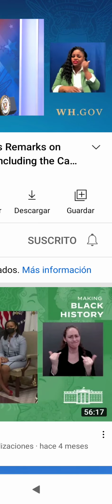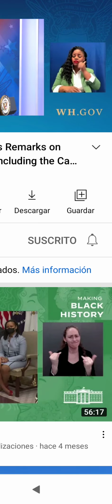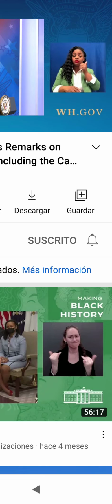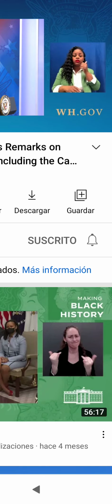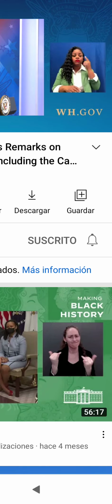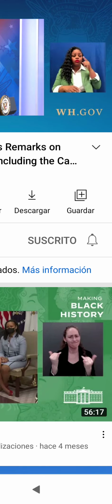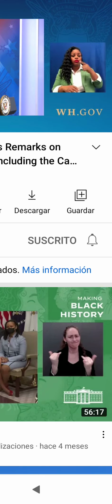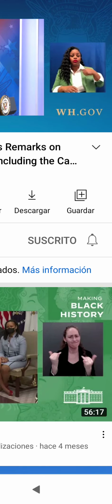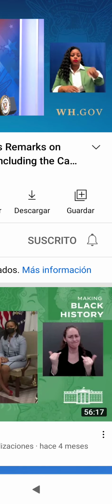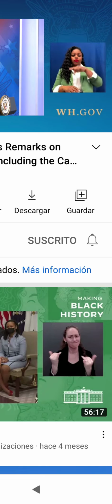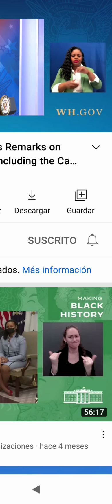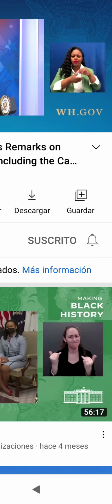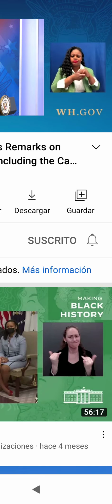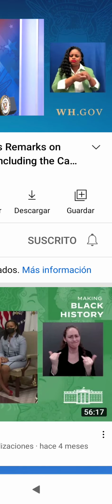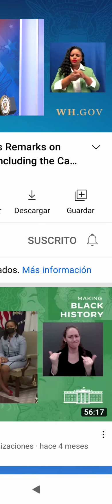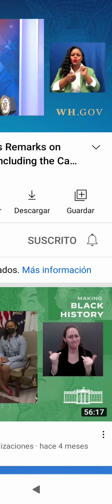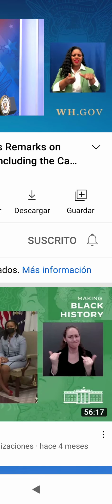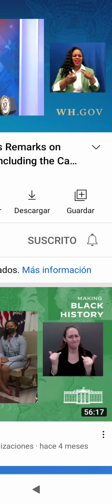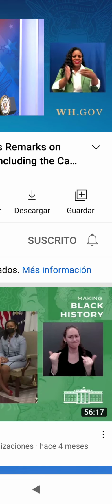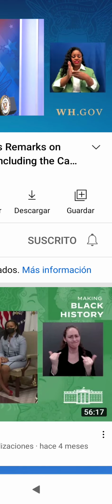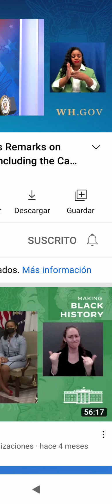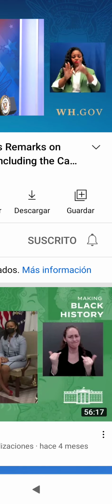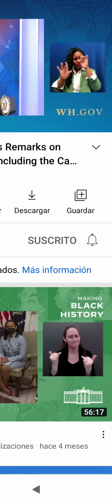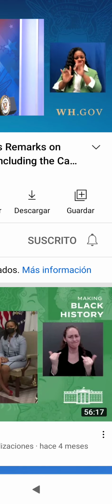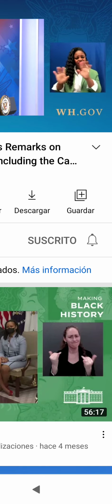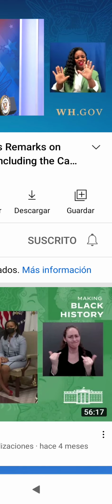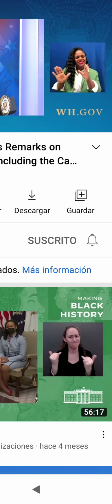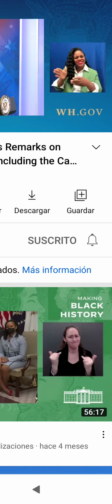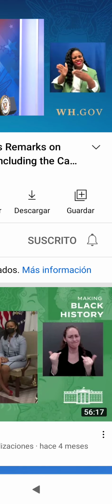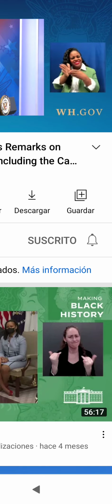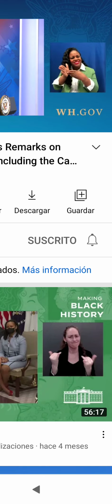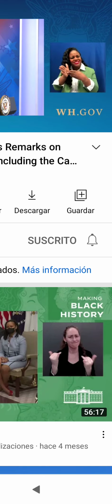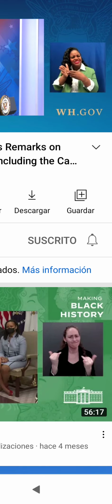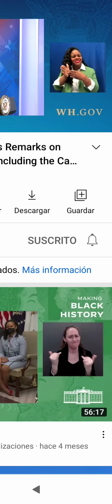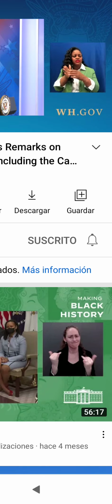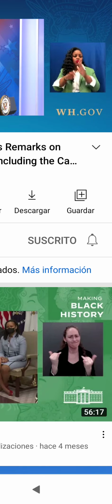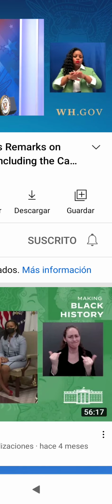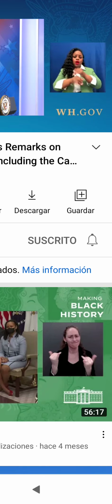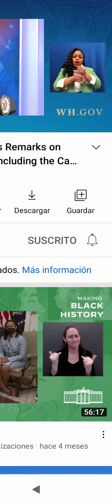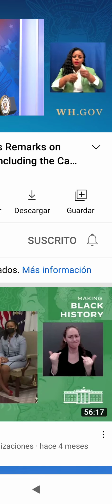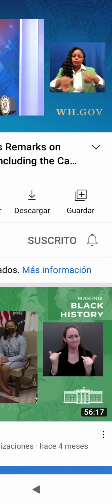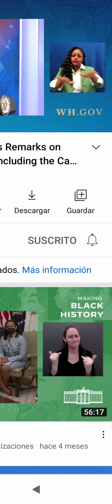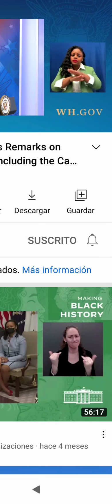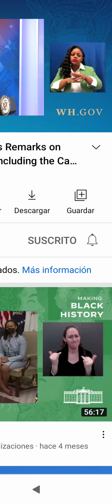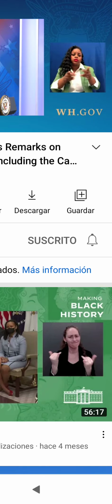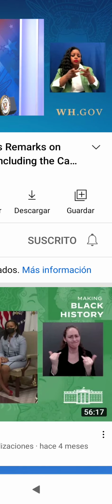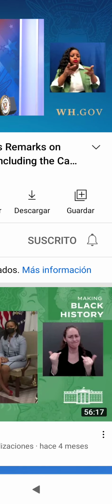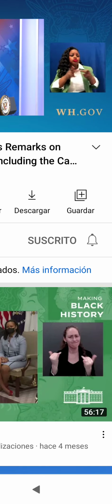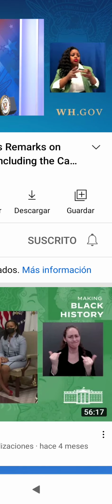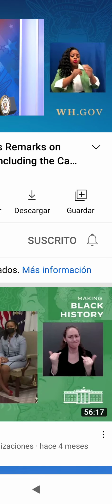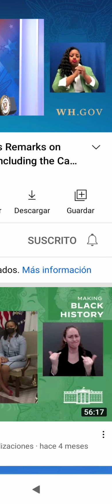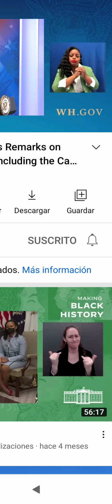threats of violence against campuses, houses of worship, critical infrastructure, and any racial or ethnic